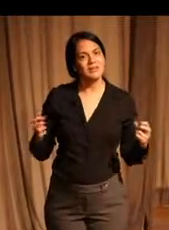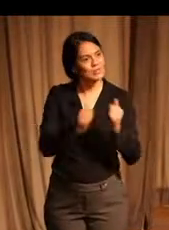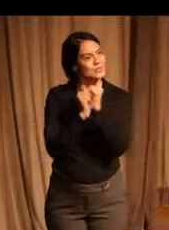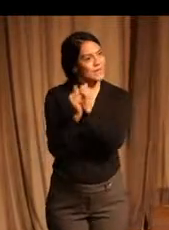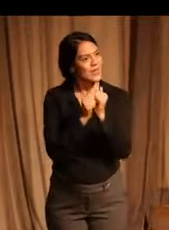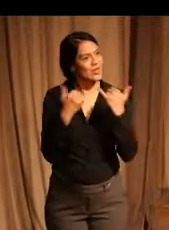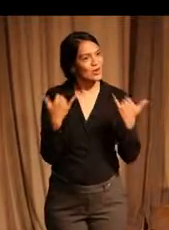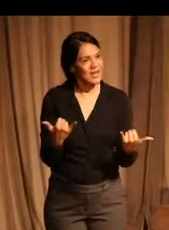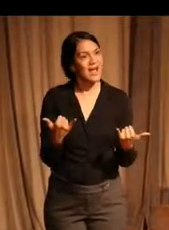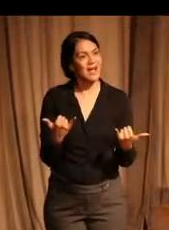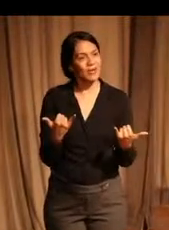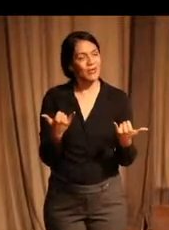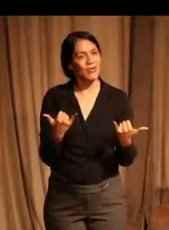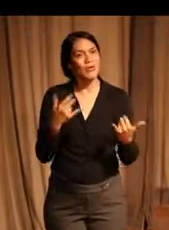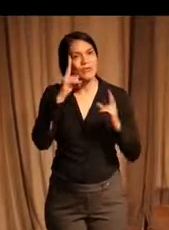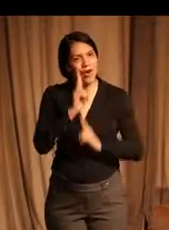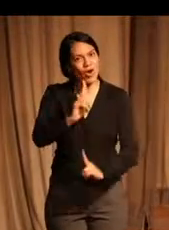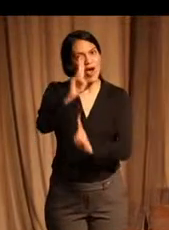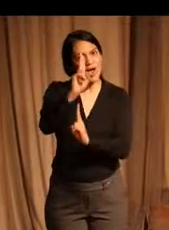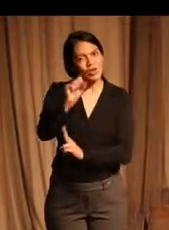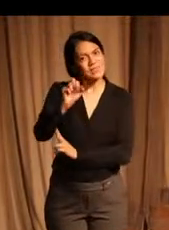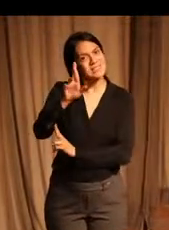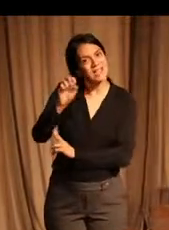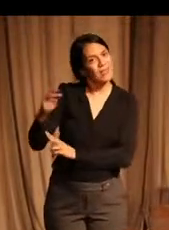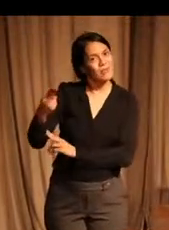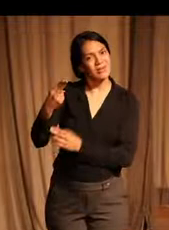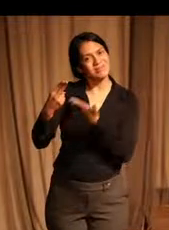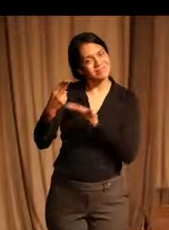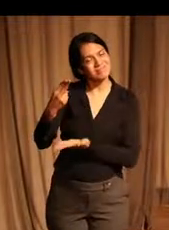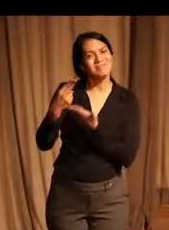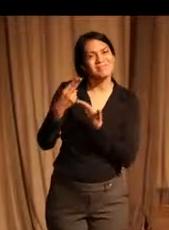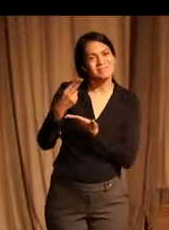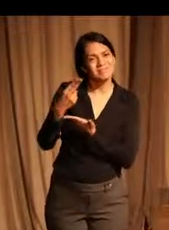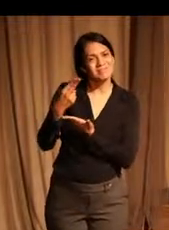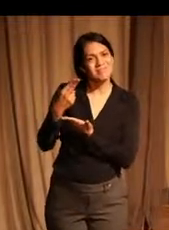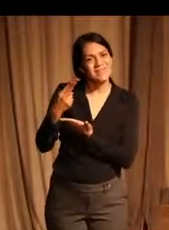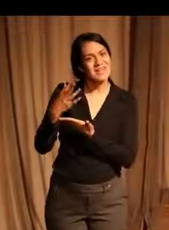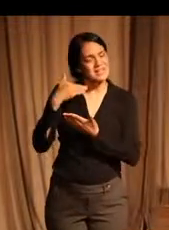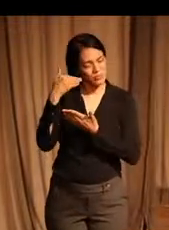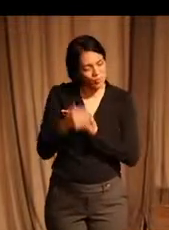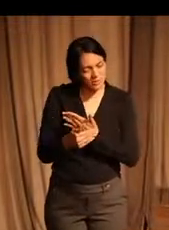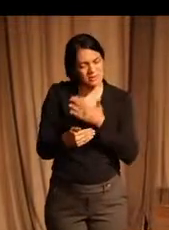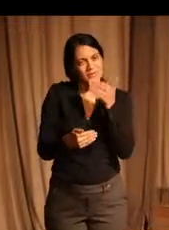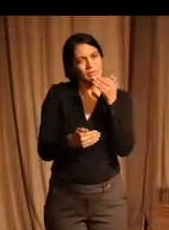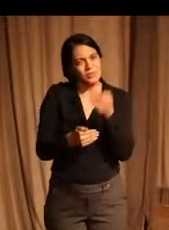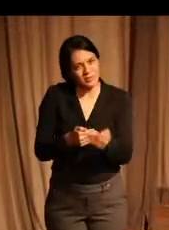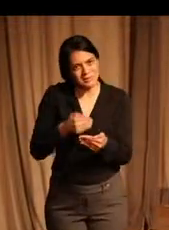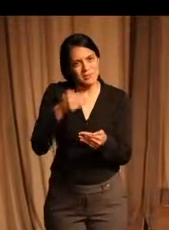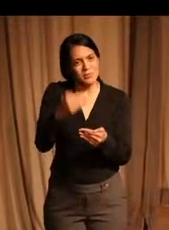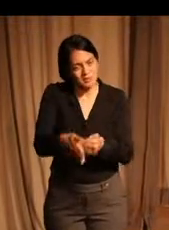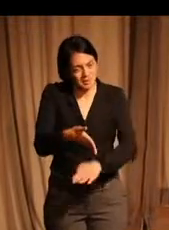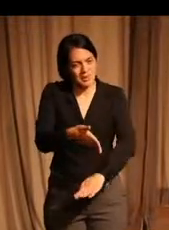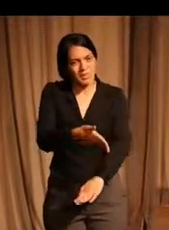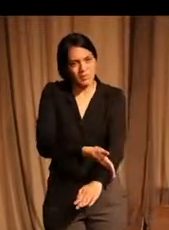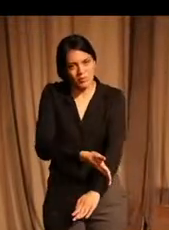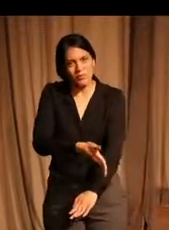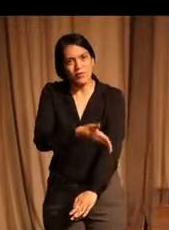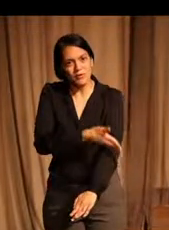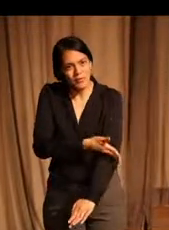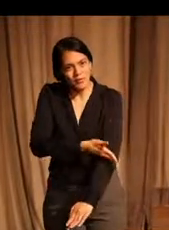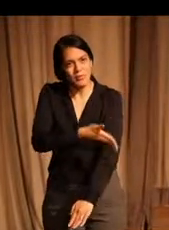also one step. So it's one after the other, and we don't